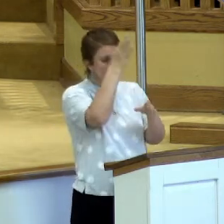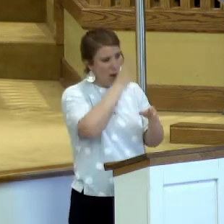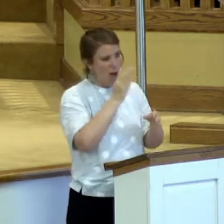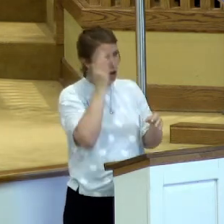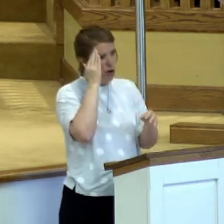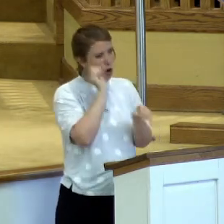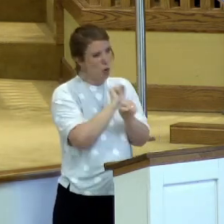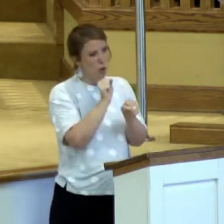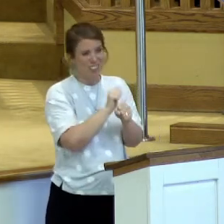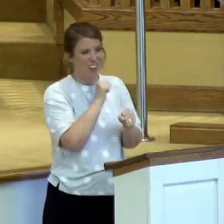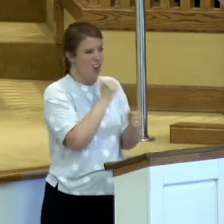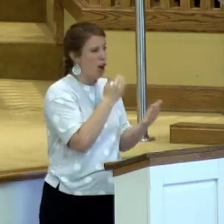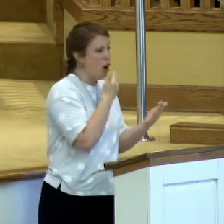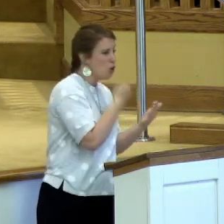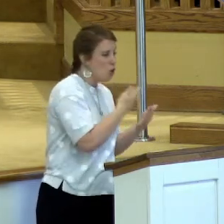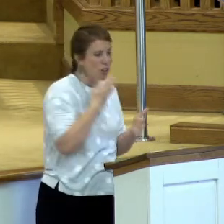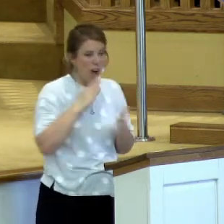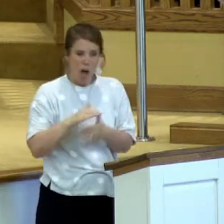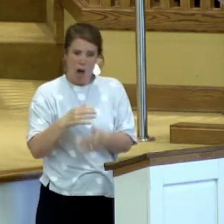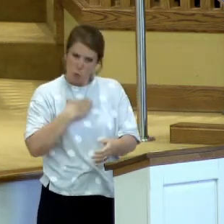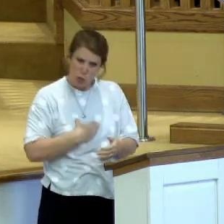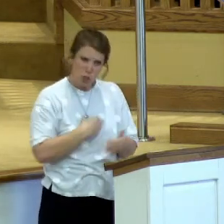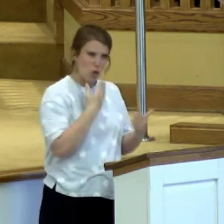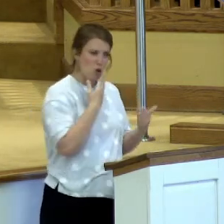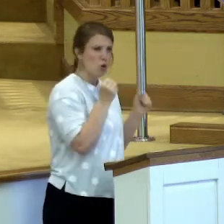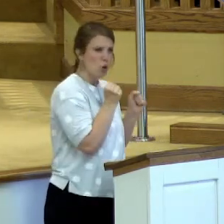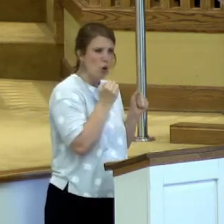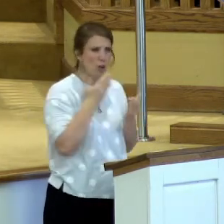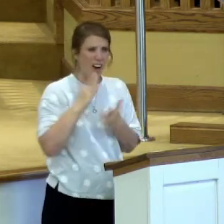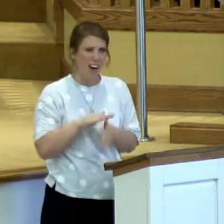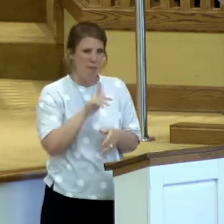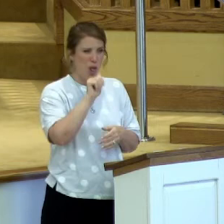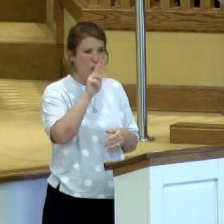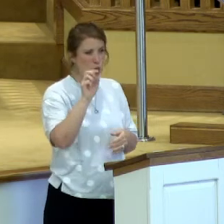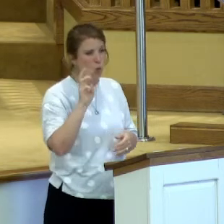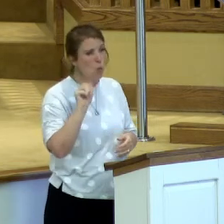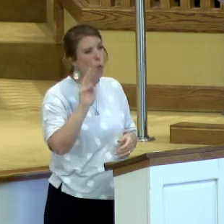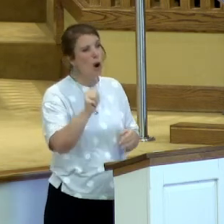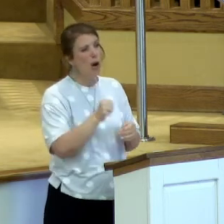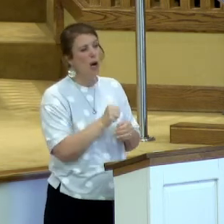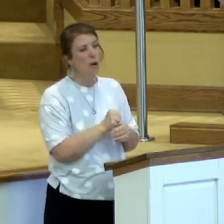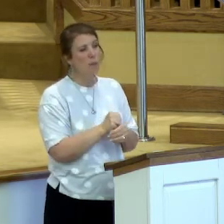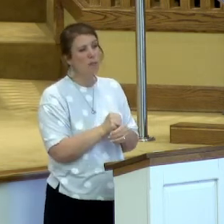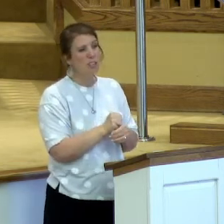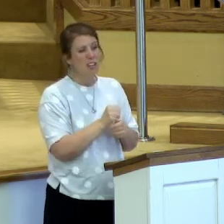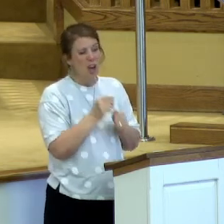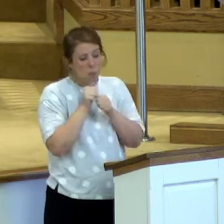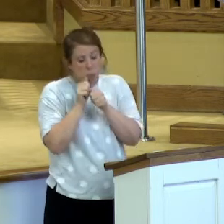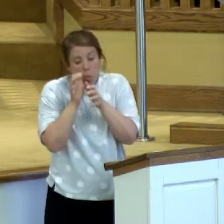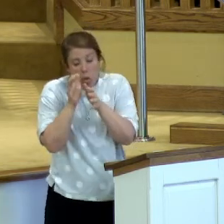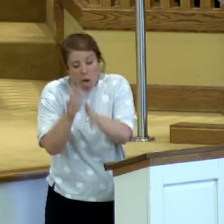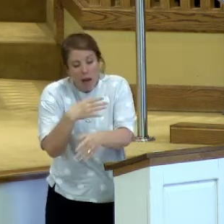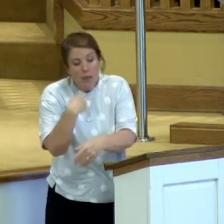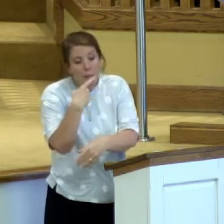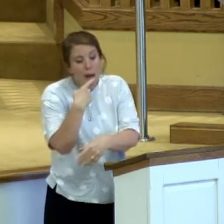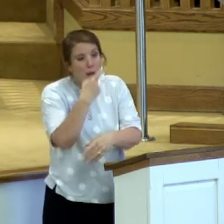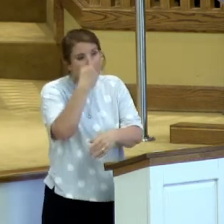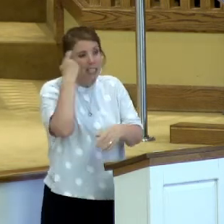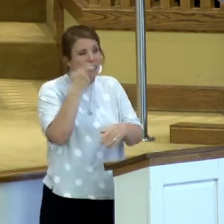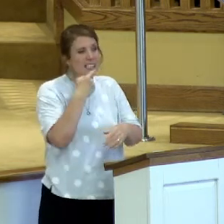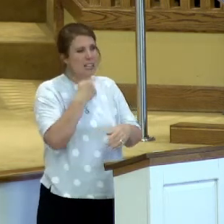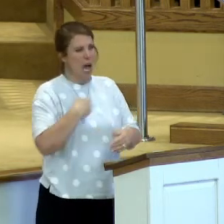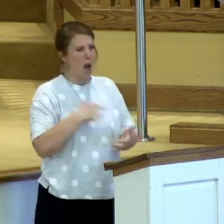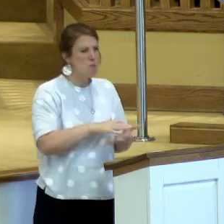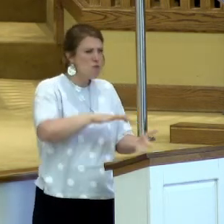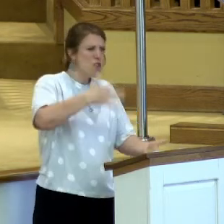I know thy works, that thou art neither cold nor hot. I would thou wert cold or hot. So then because thou art lukewarm and neither cold nor hot, I will spew thee out of my mouth, because thou